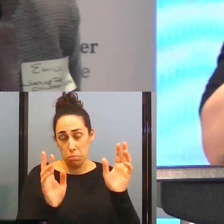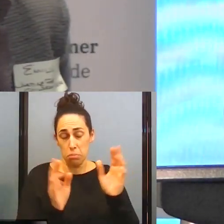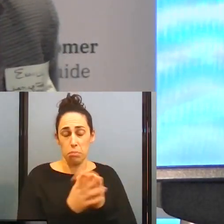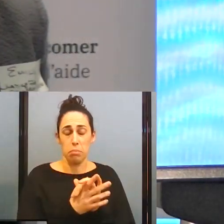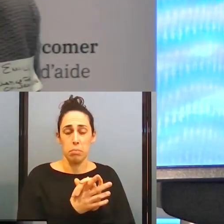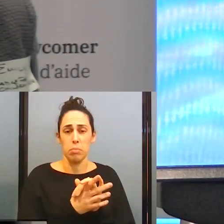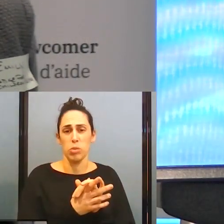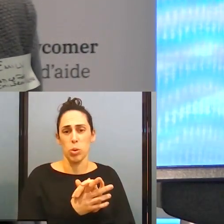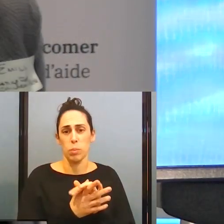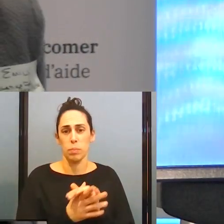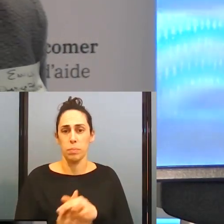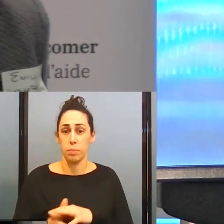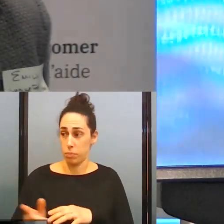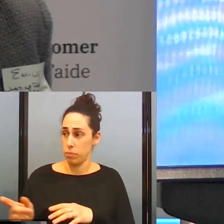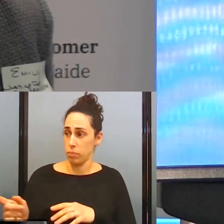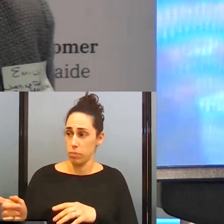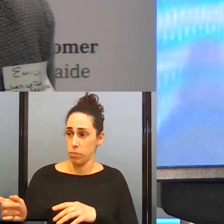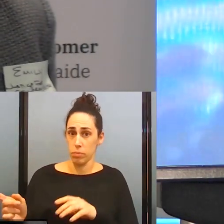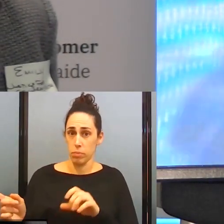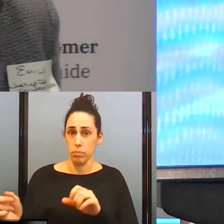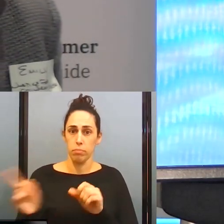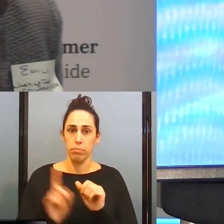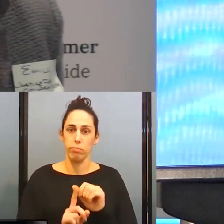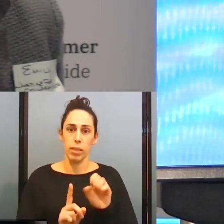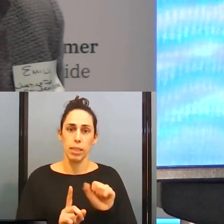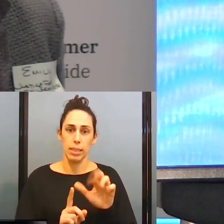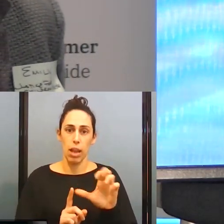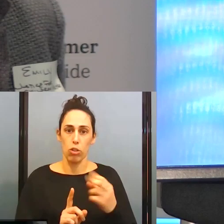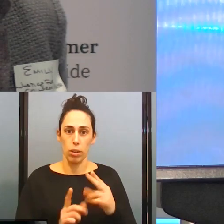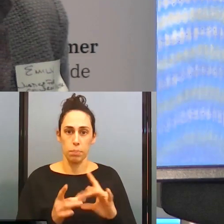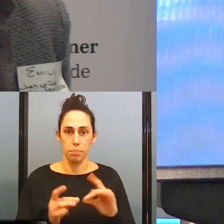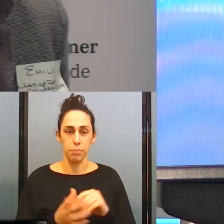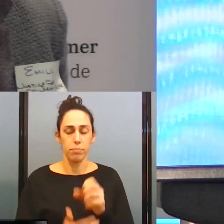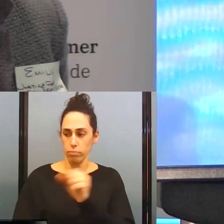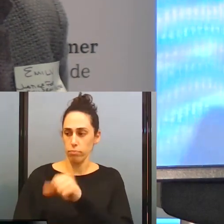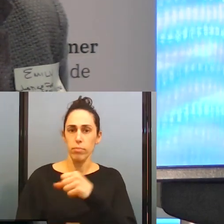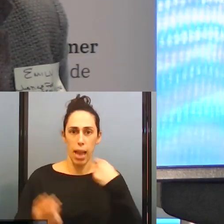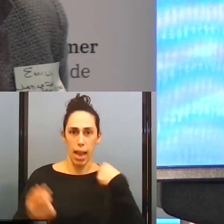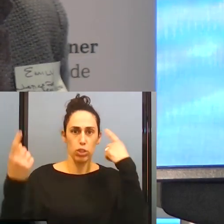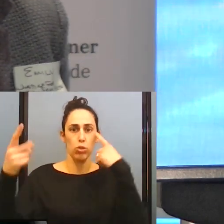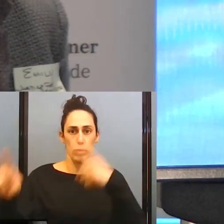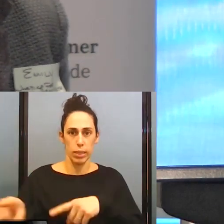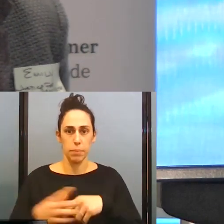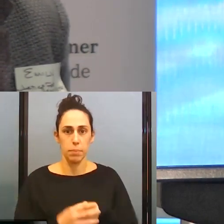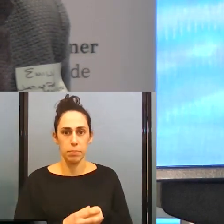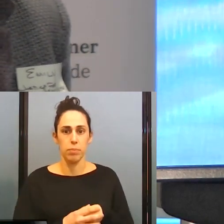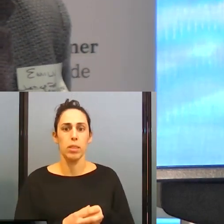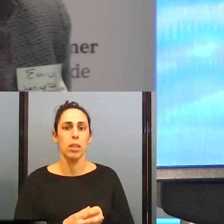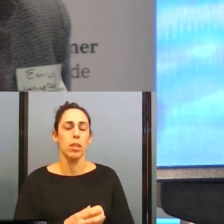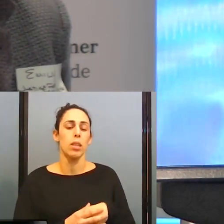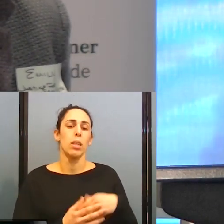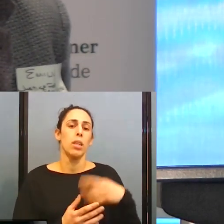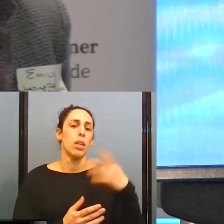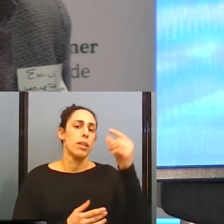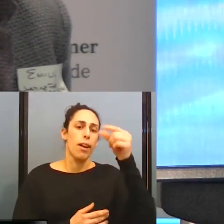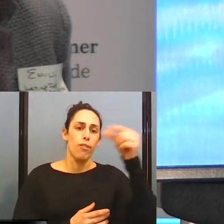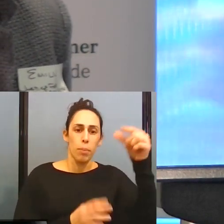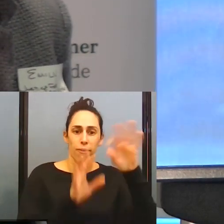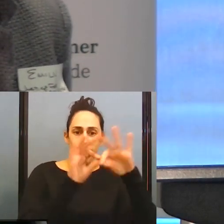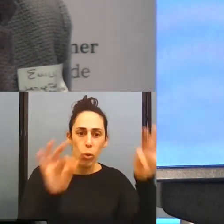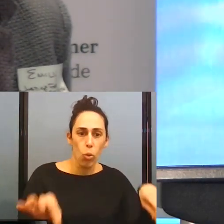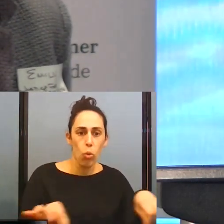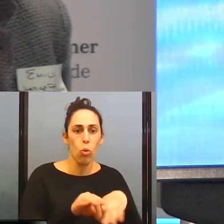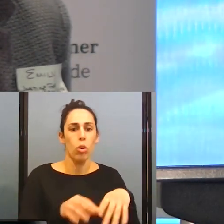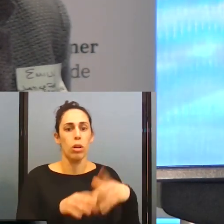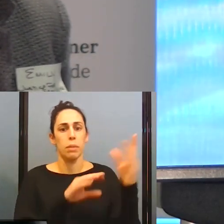I agree. And I also, it's helpful to know that there's a ton of inconsistencies in immigration forms and policies, particularly around